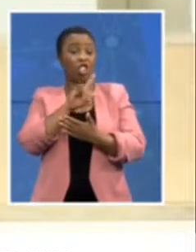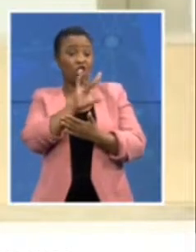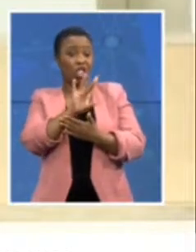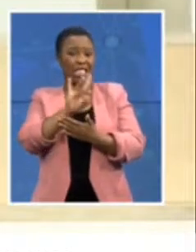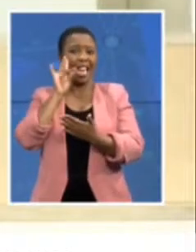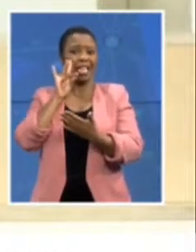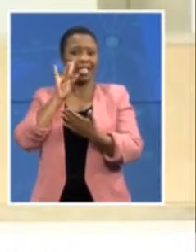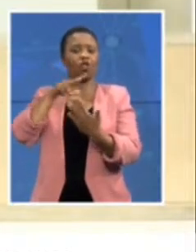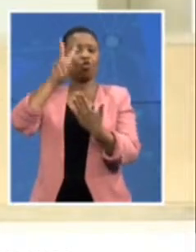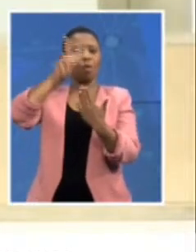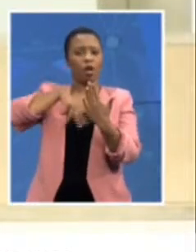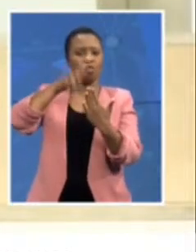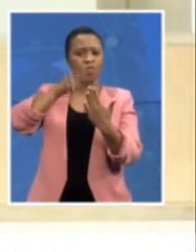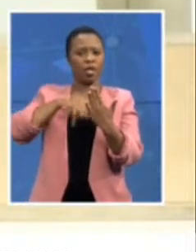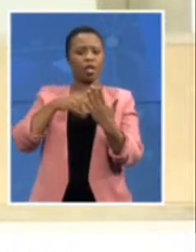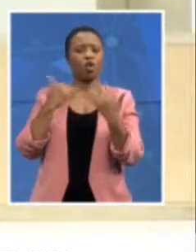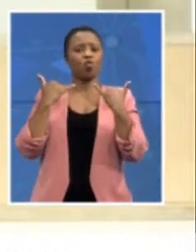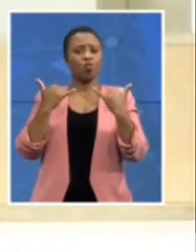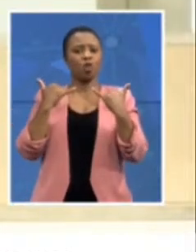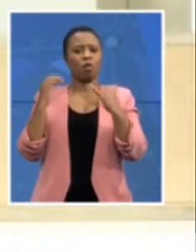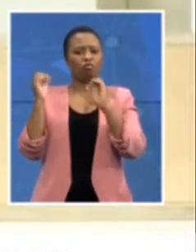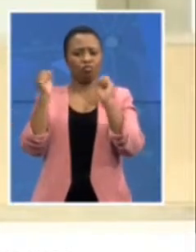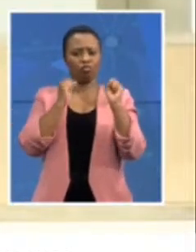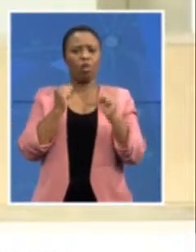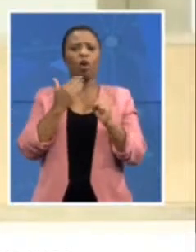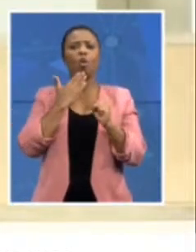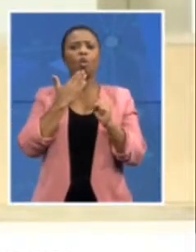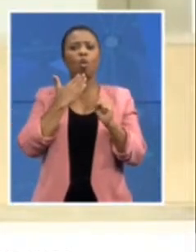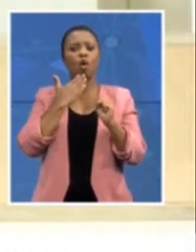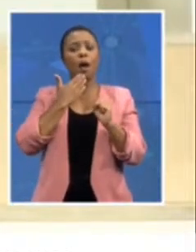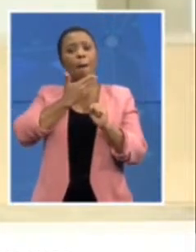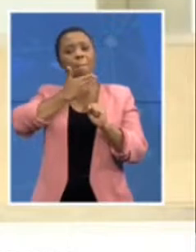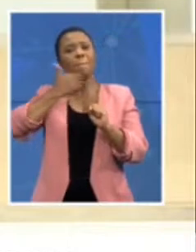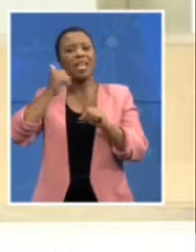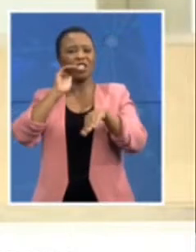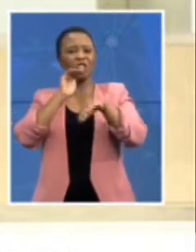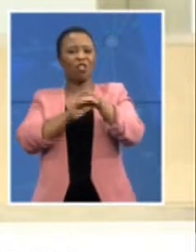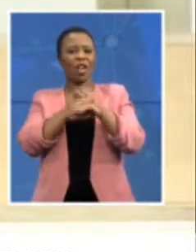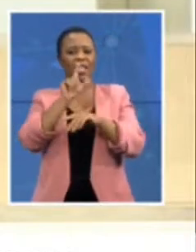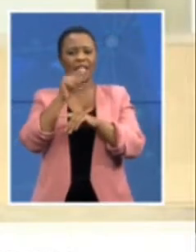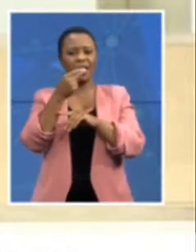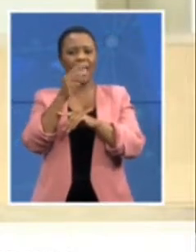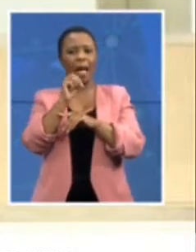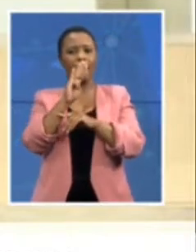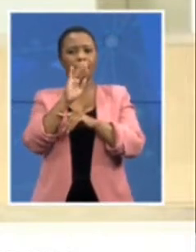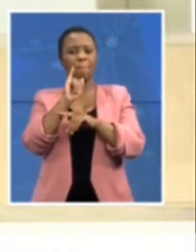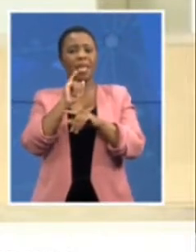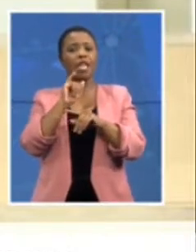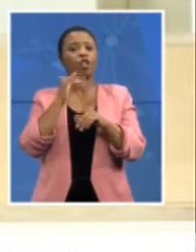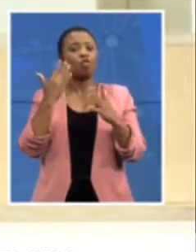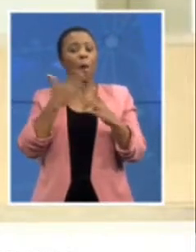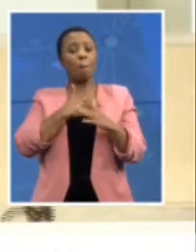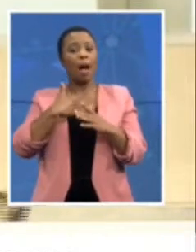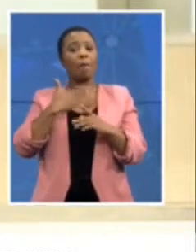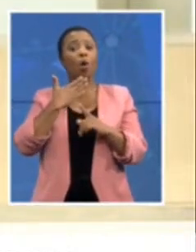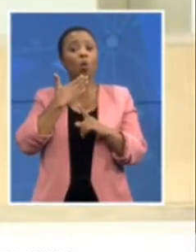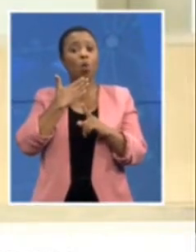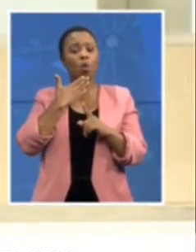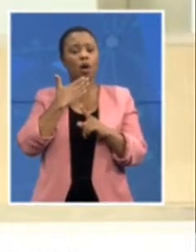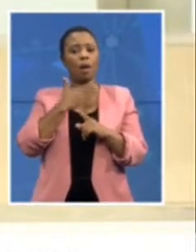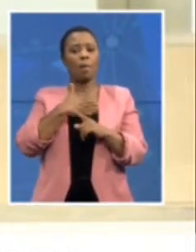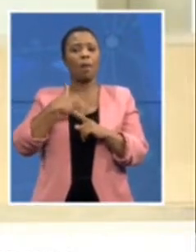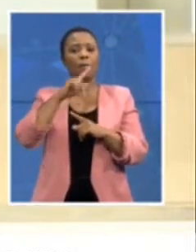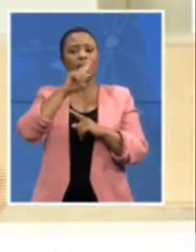of Tembi's best friends. We call her Mom Zandi. Zandi Mbele is also one of Auntie Lindy's